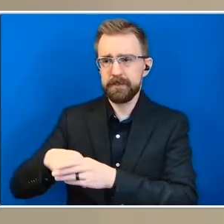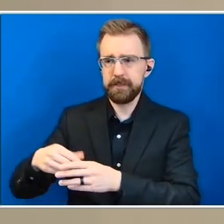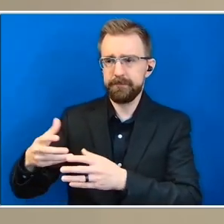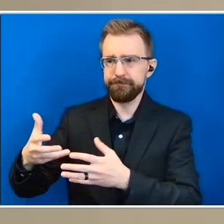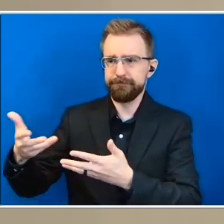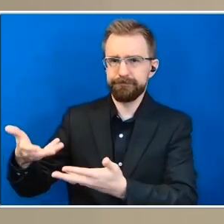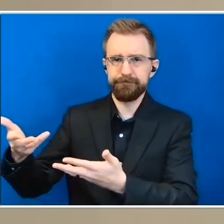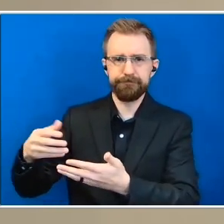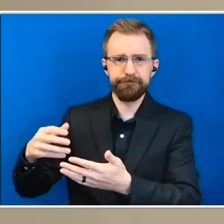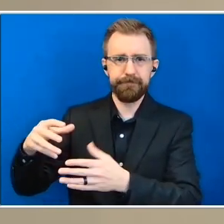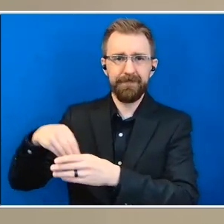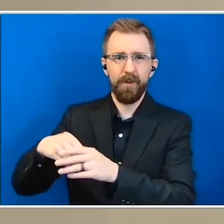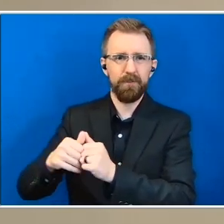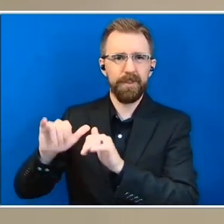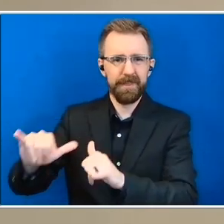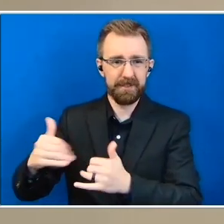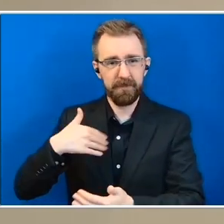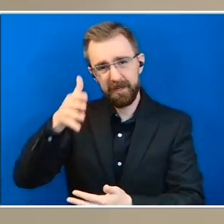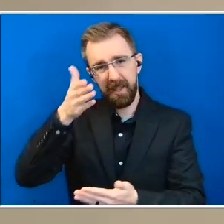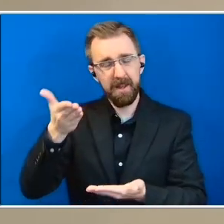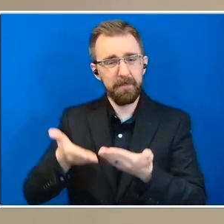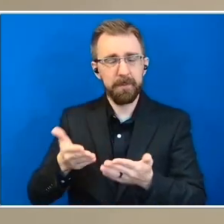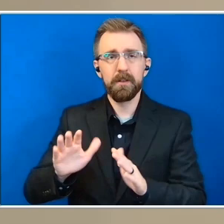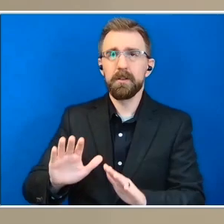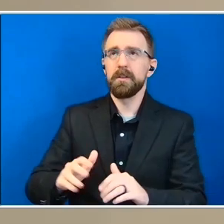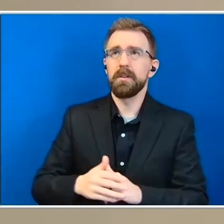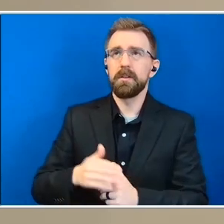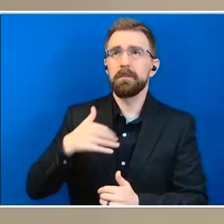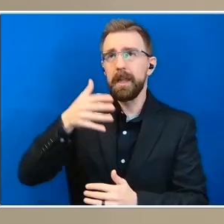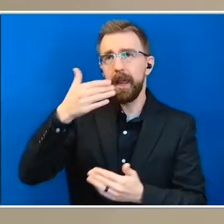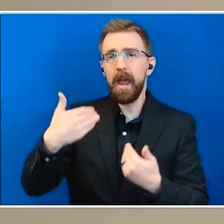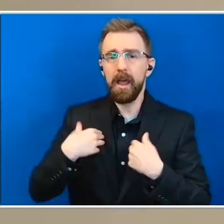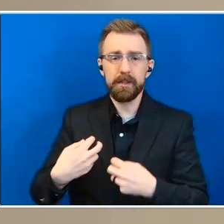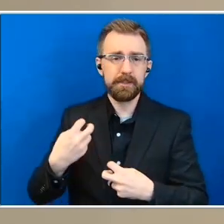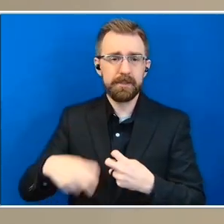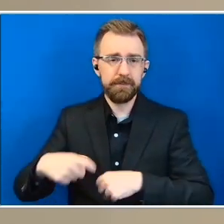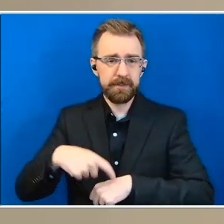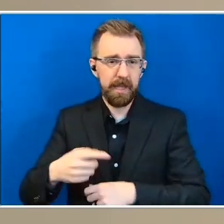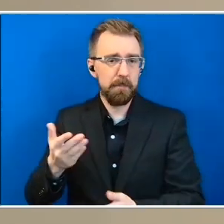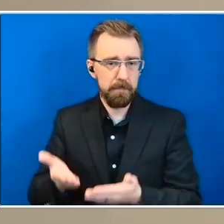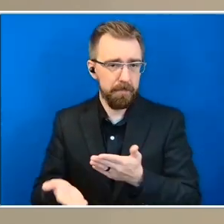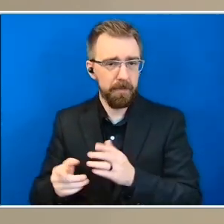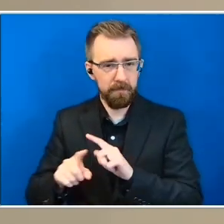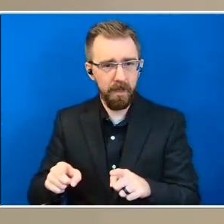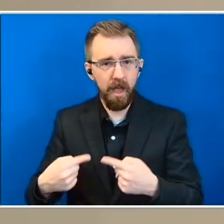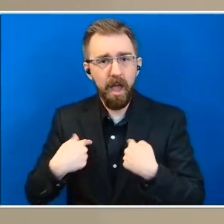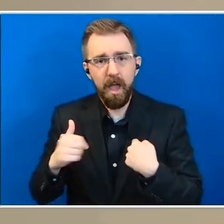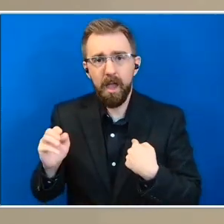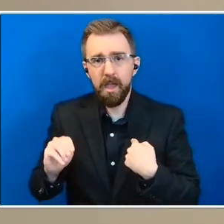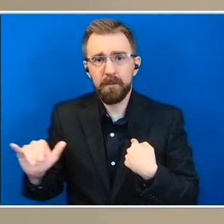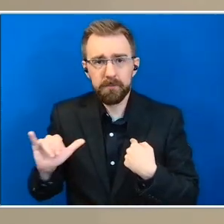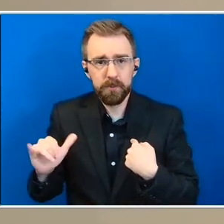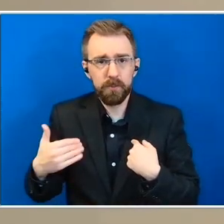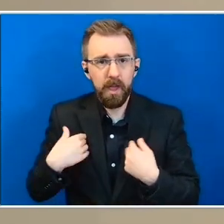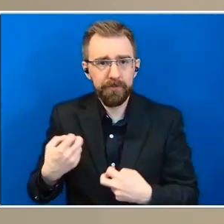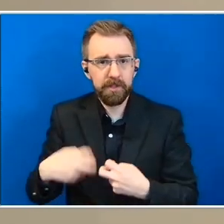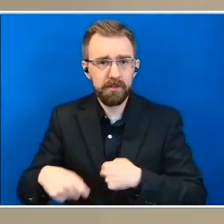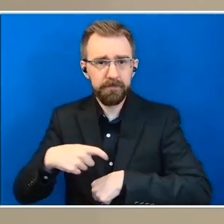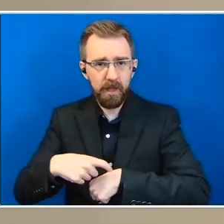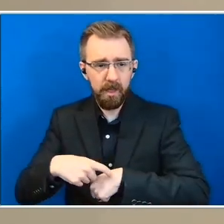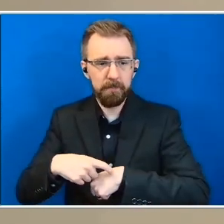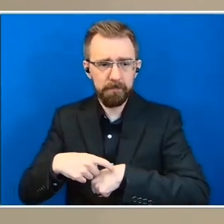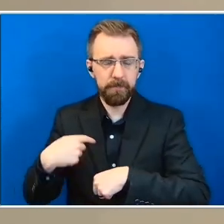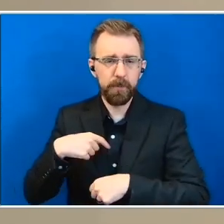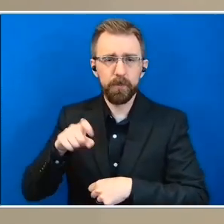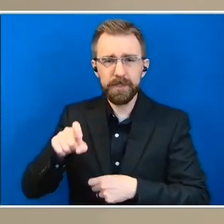dad might be having a very difficult time, but so am I. And we just need to